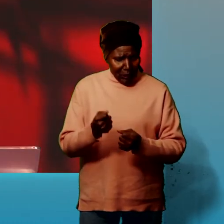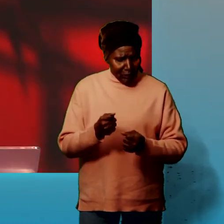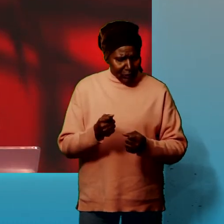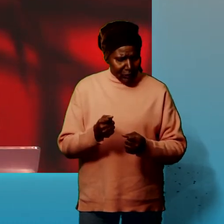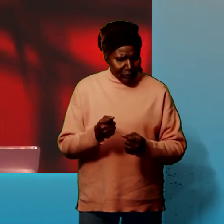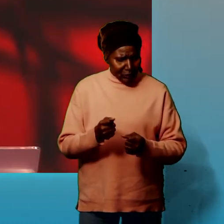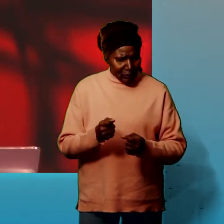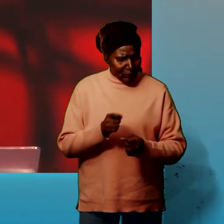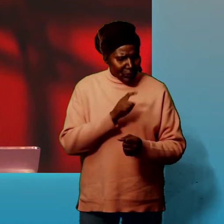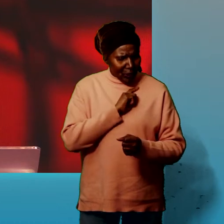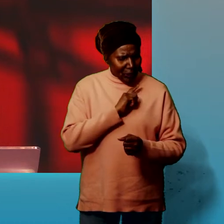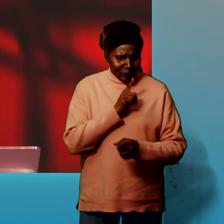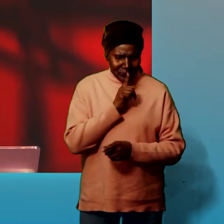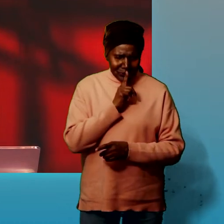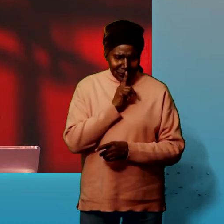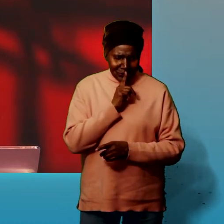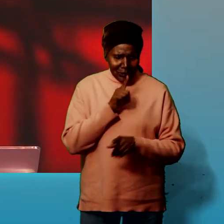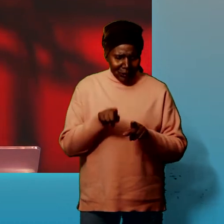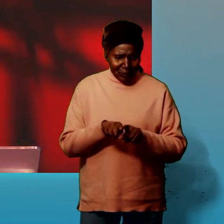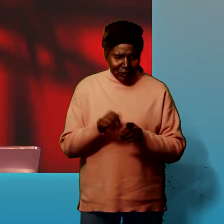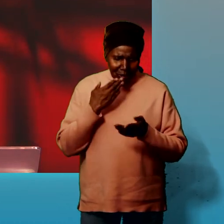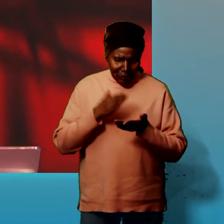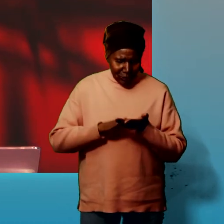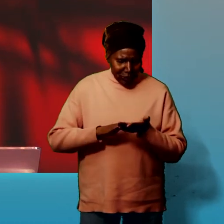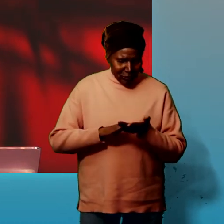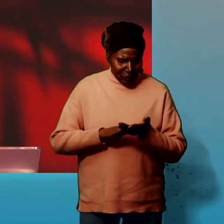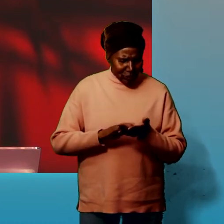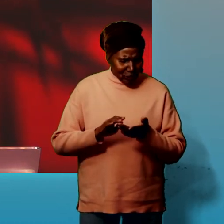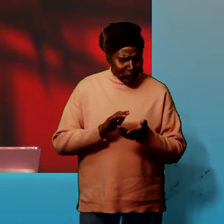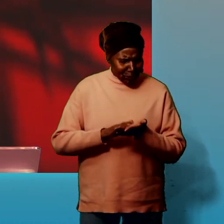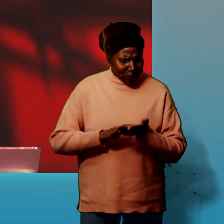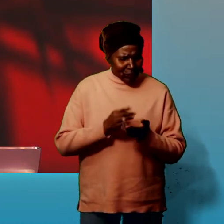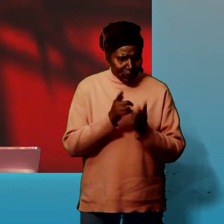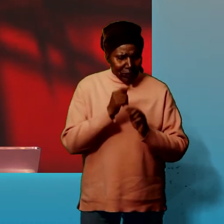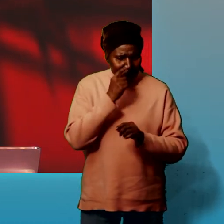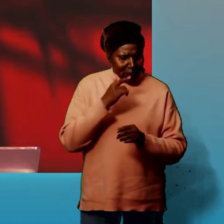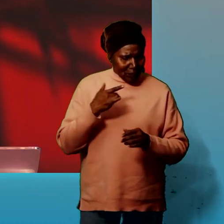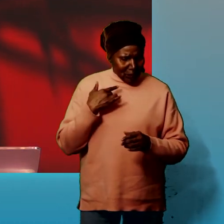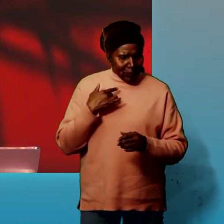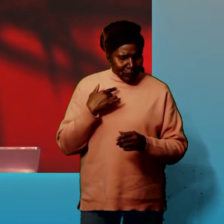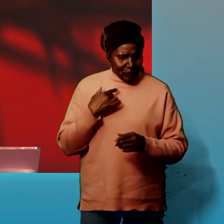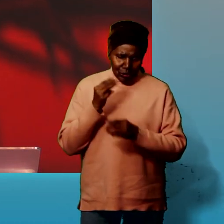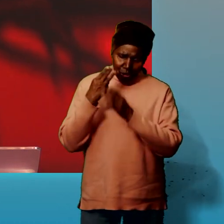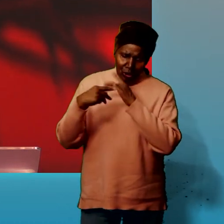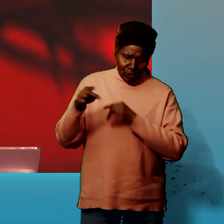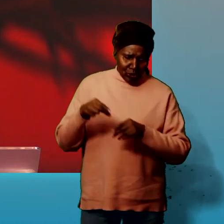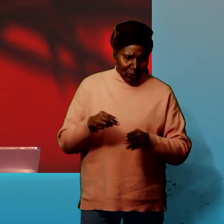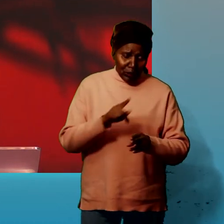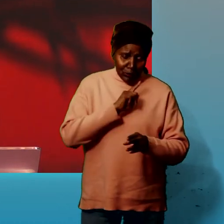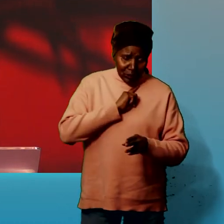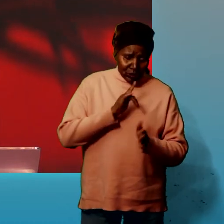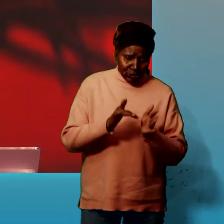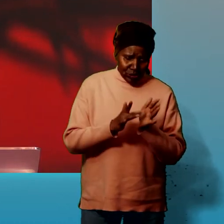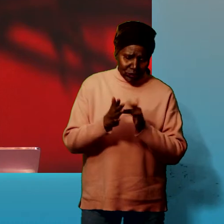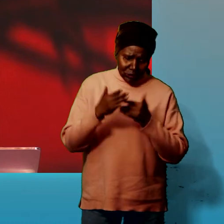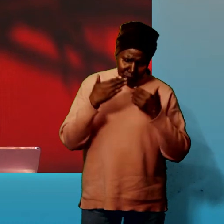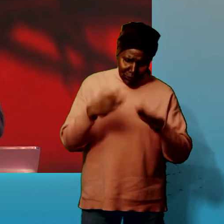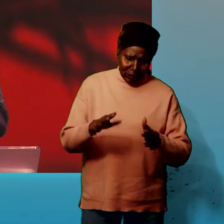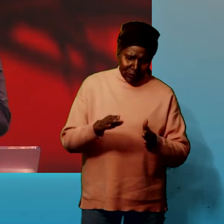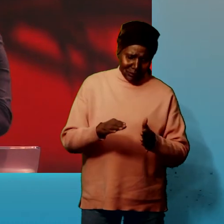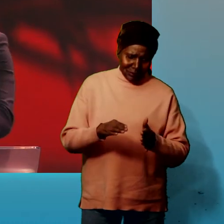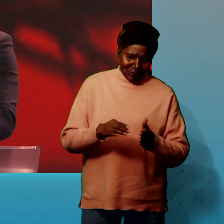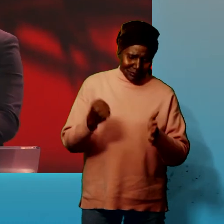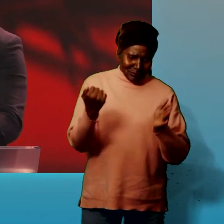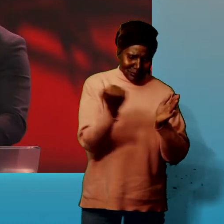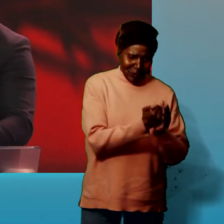And we can live right because Jesus paid the price. So let's live right. Let's live a